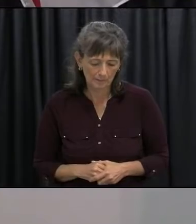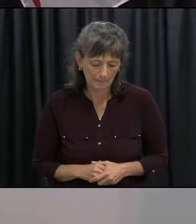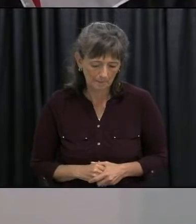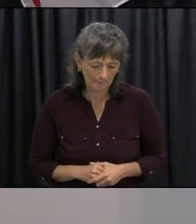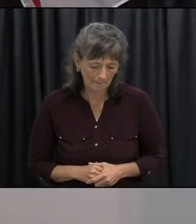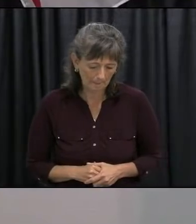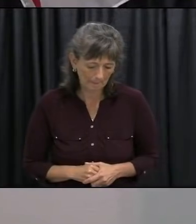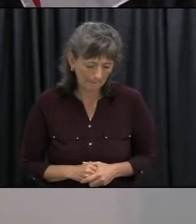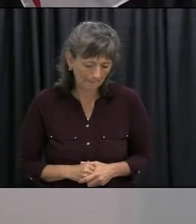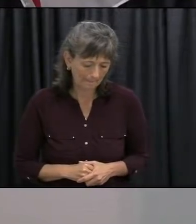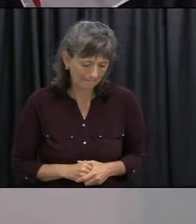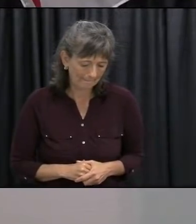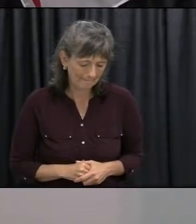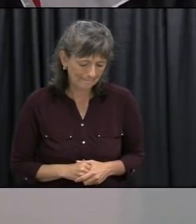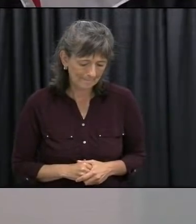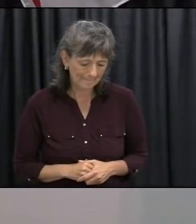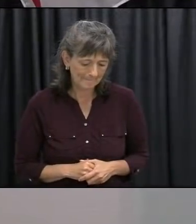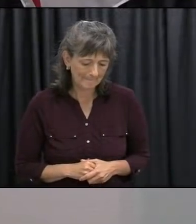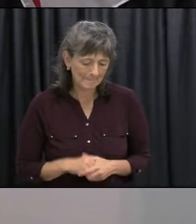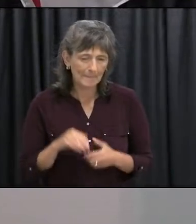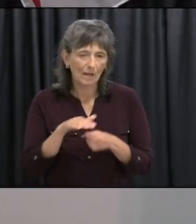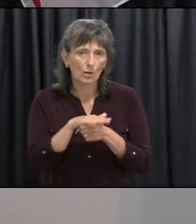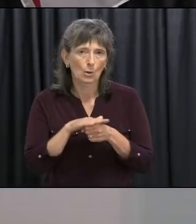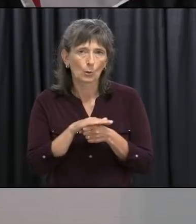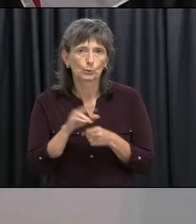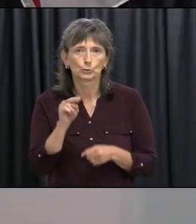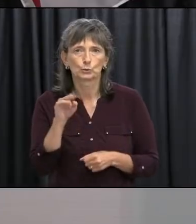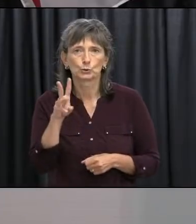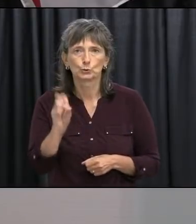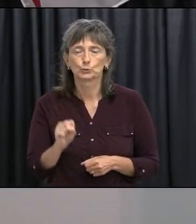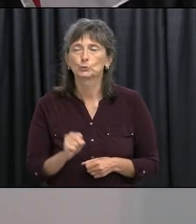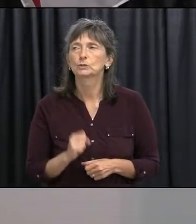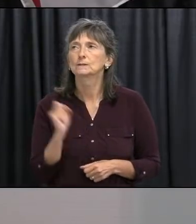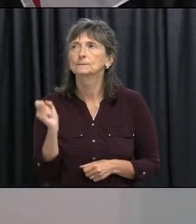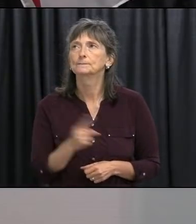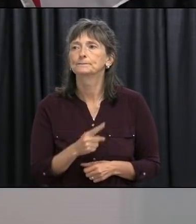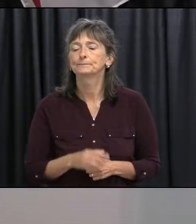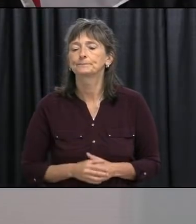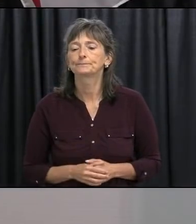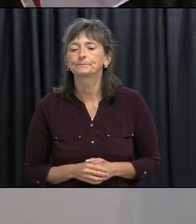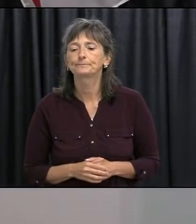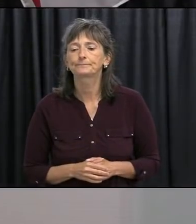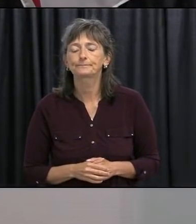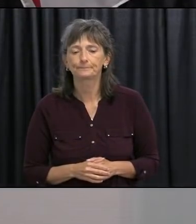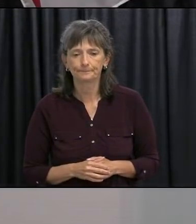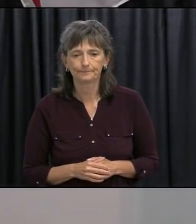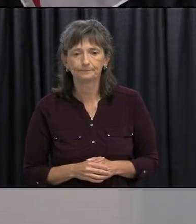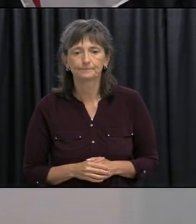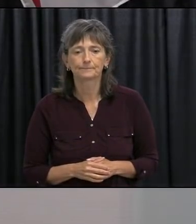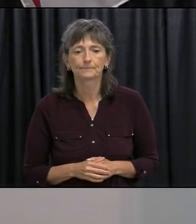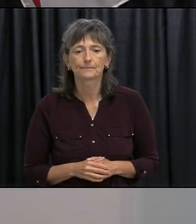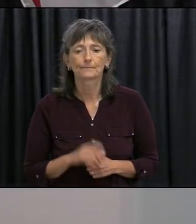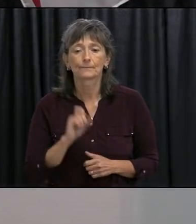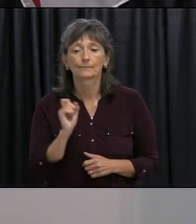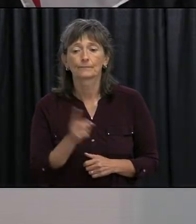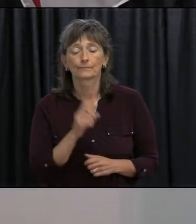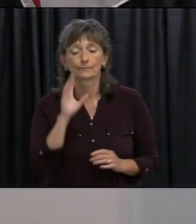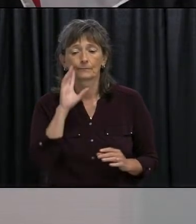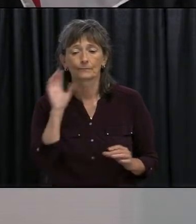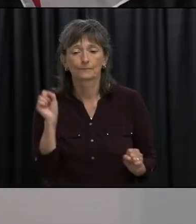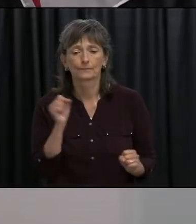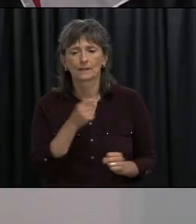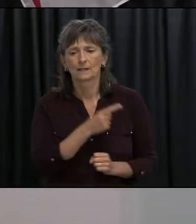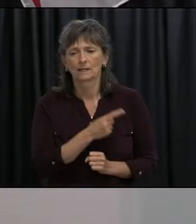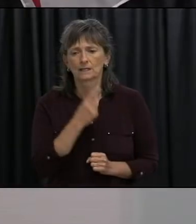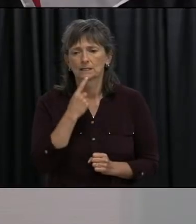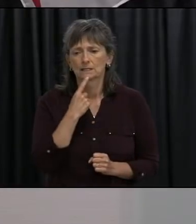Our next questions are from Callum Smith of Global News. Please go ahead. Thank you. My questions are for the Premier. Premier, I know you